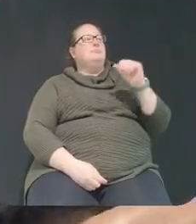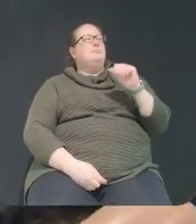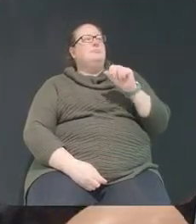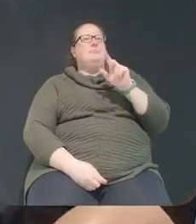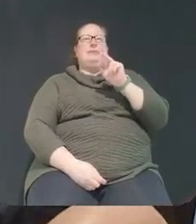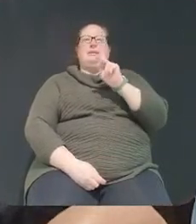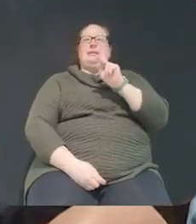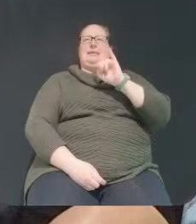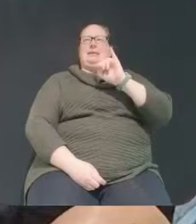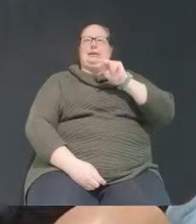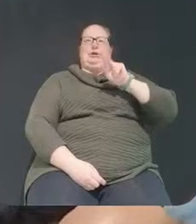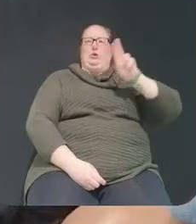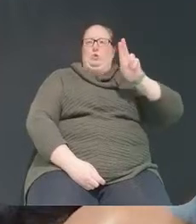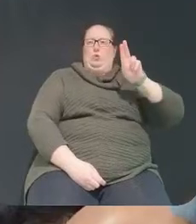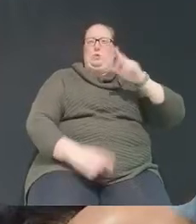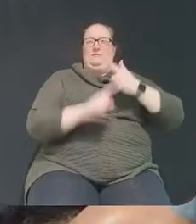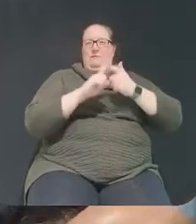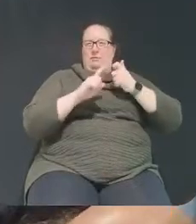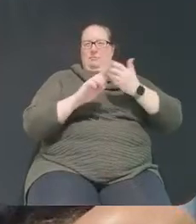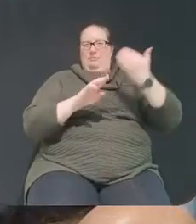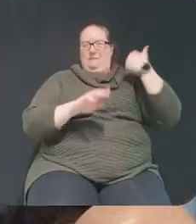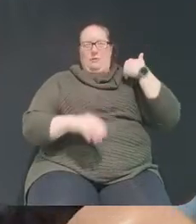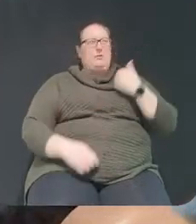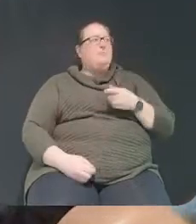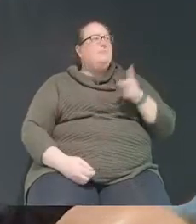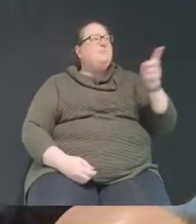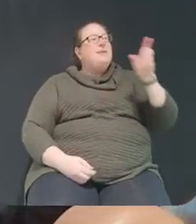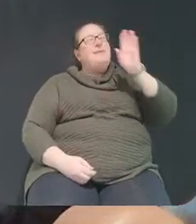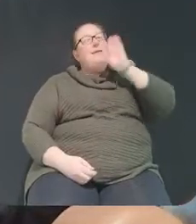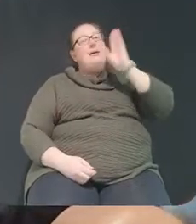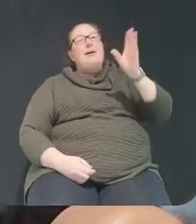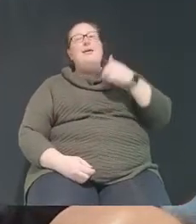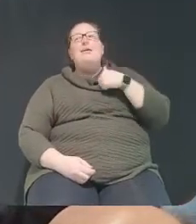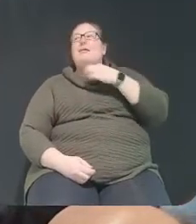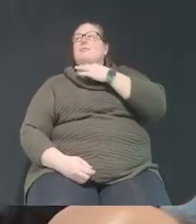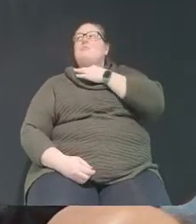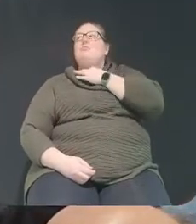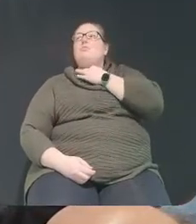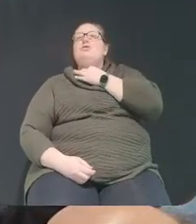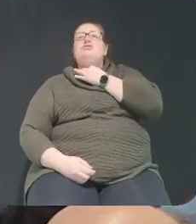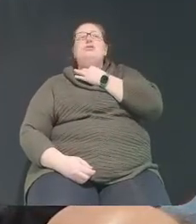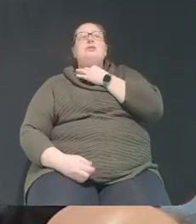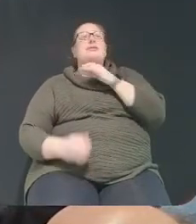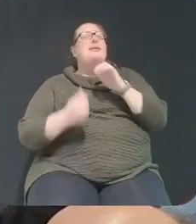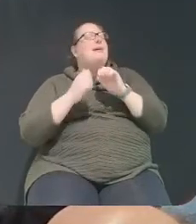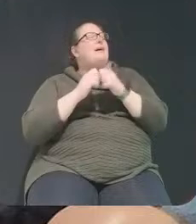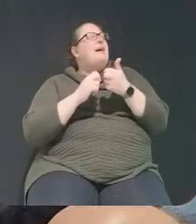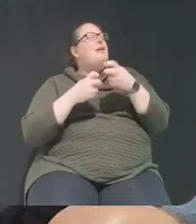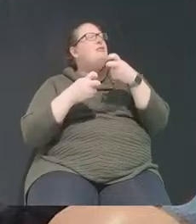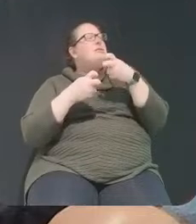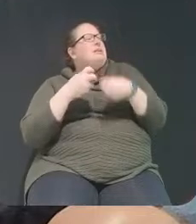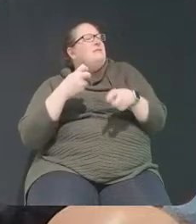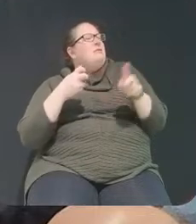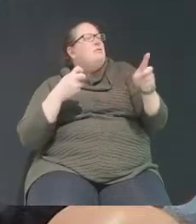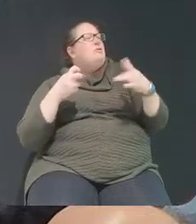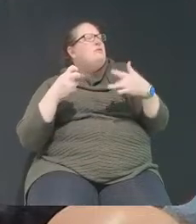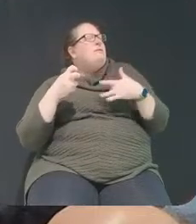thanks so much again for that. It was wonderful. I'm wondering how difficult you find it